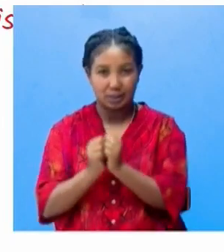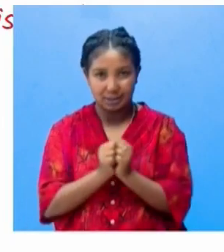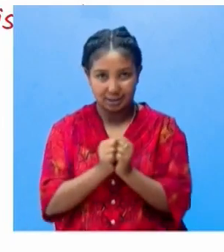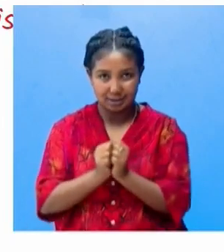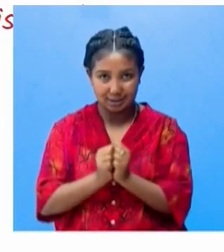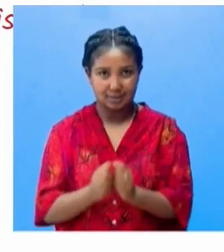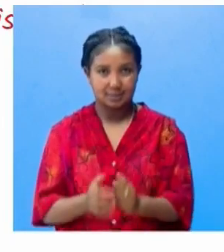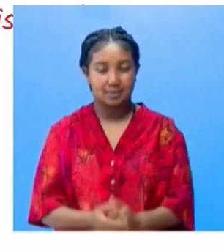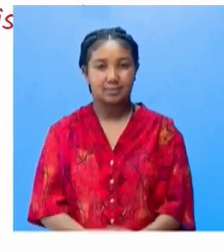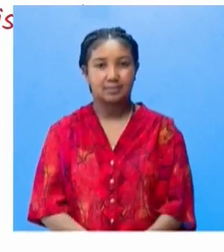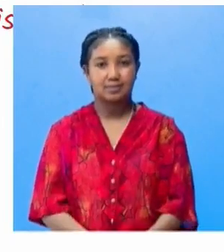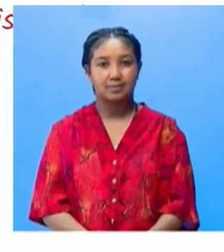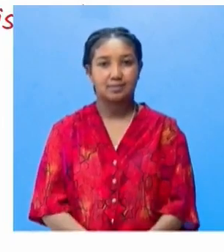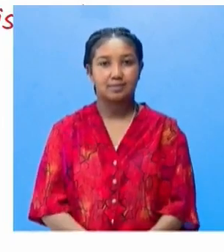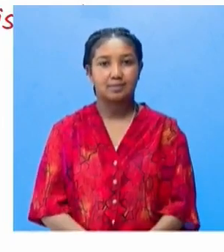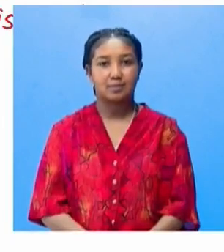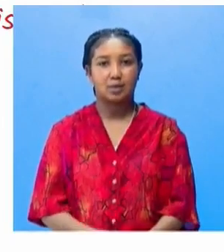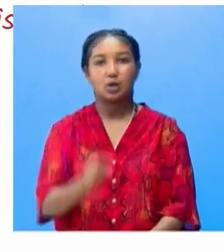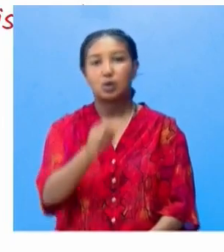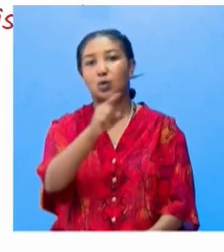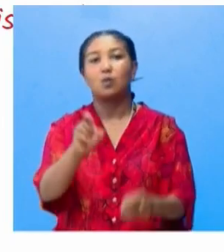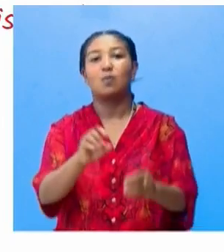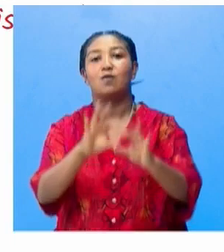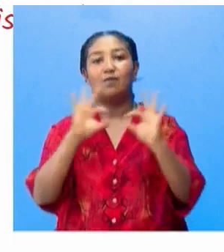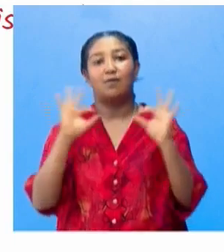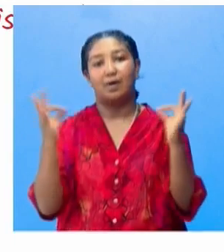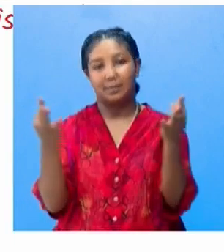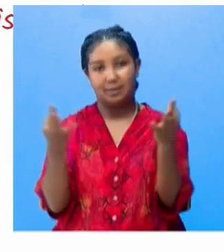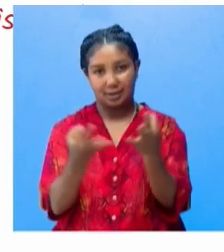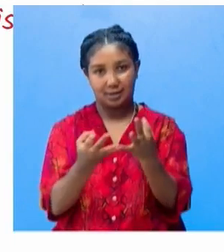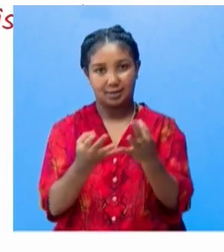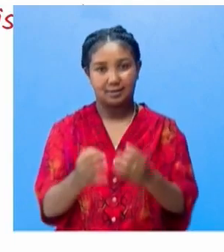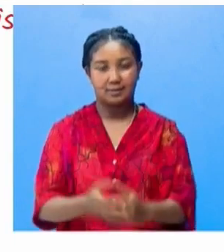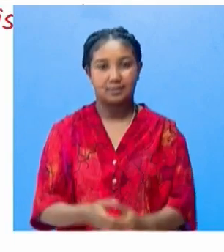with your family